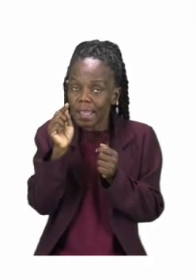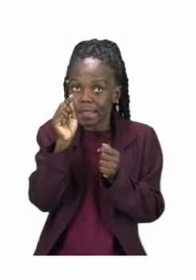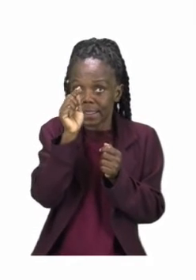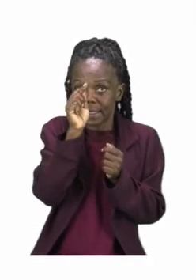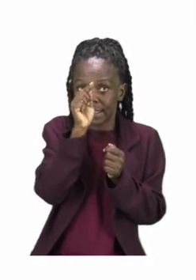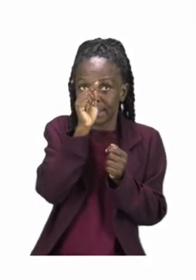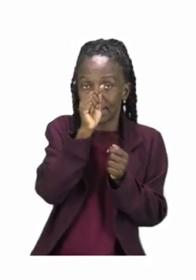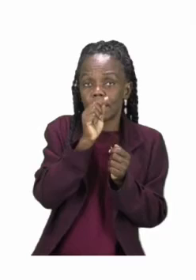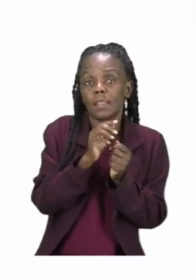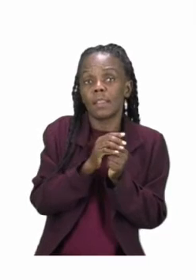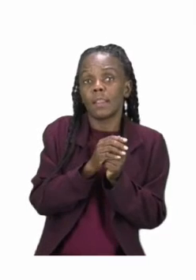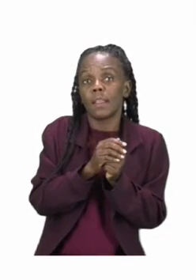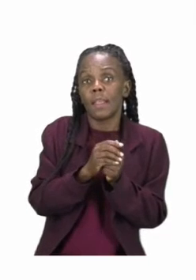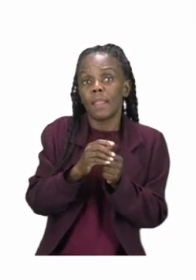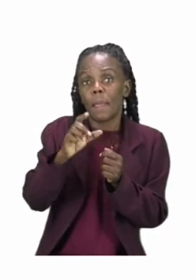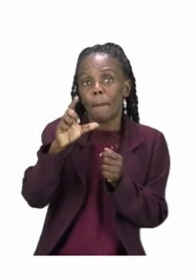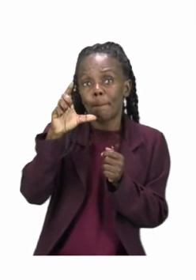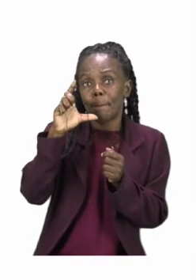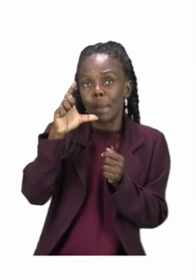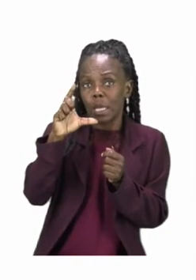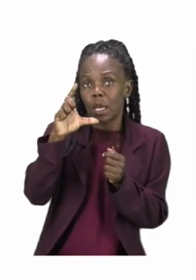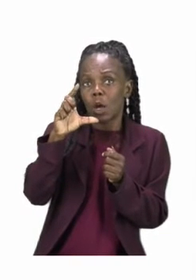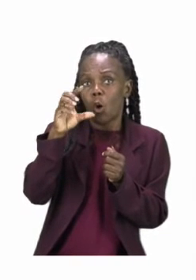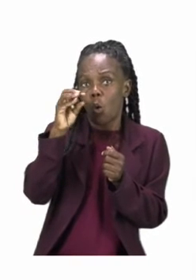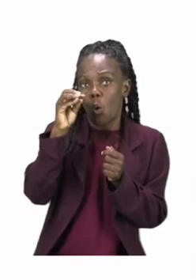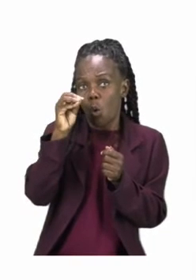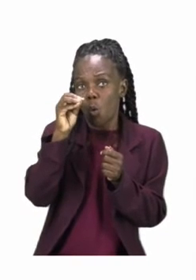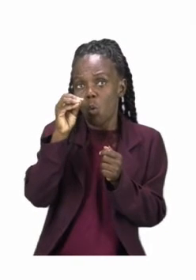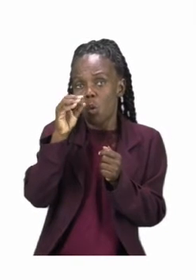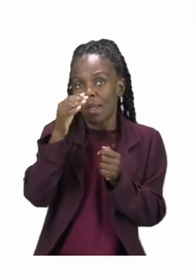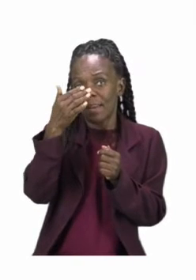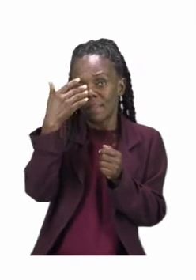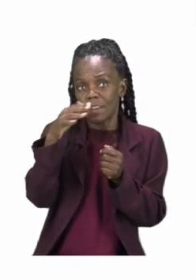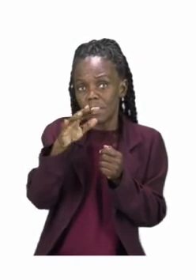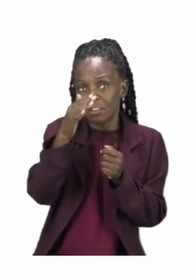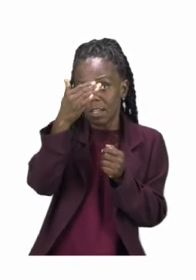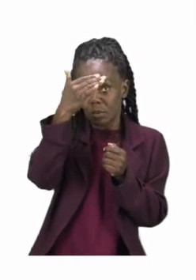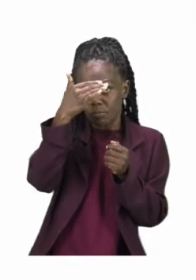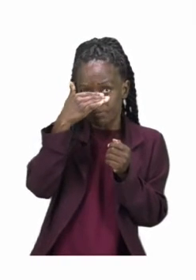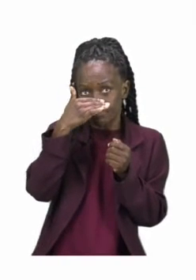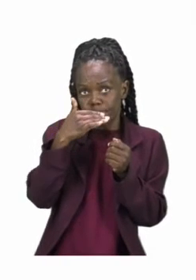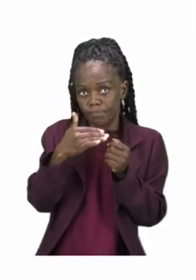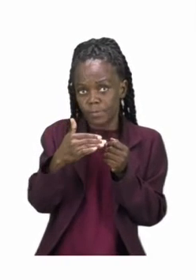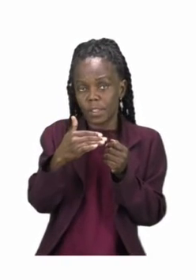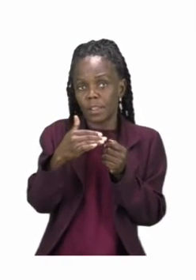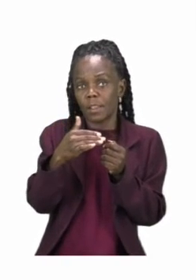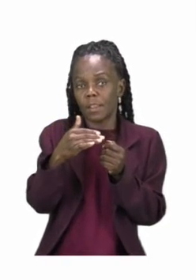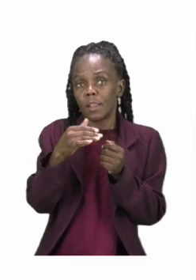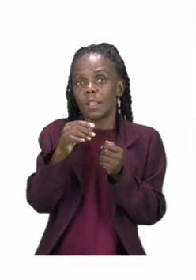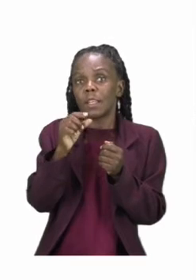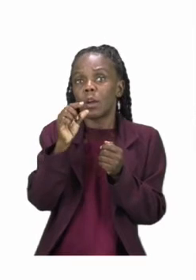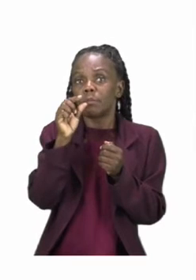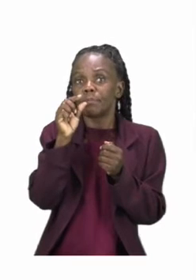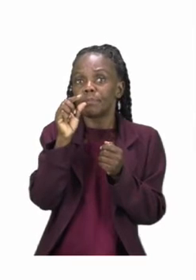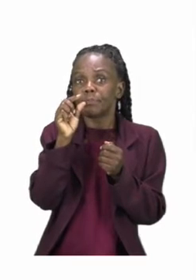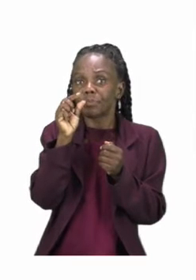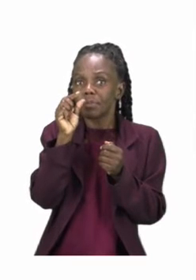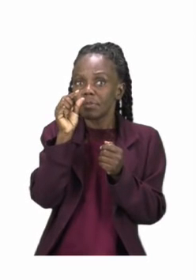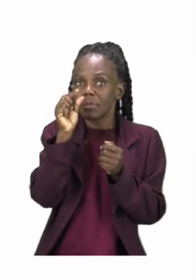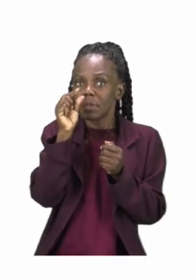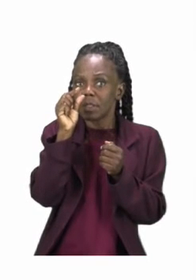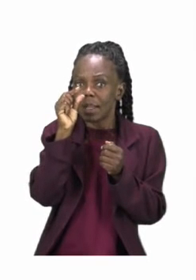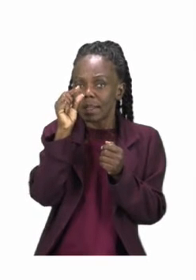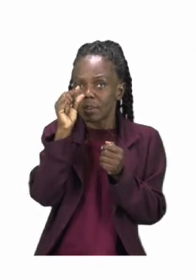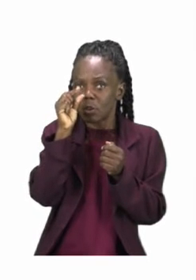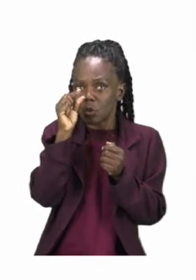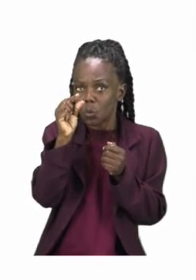arrow. And then after that, you are going to trace the pattern from one